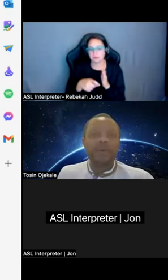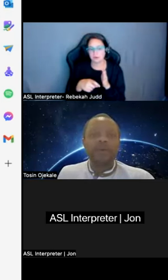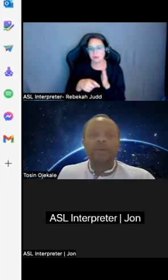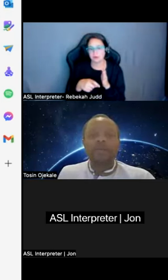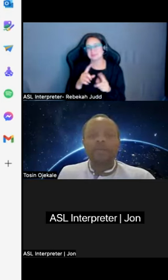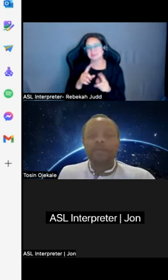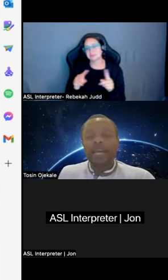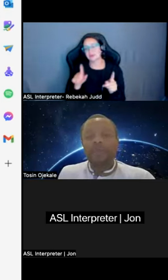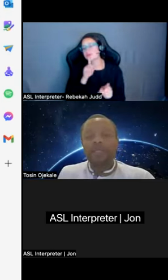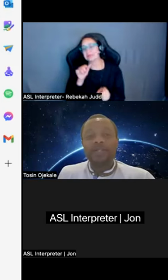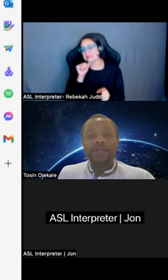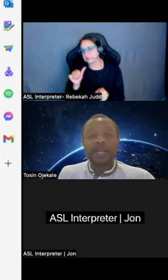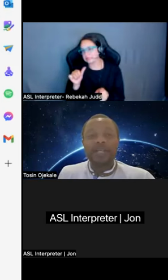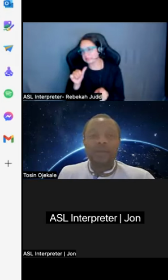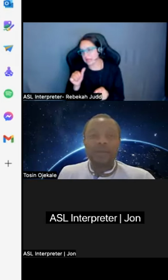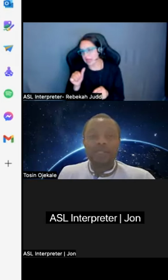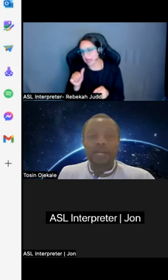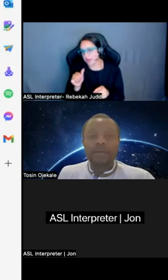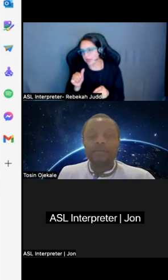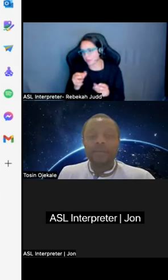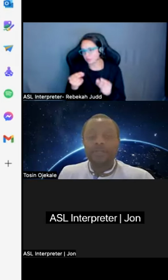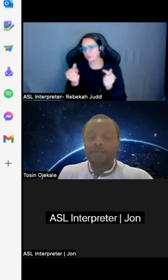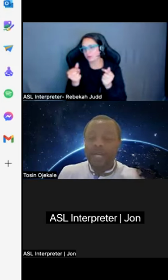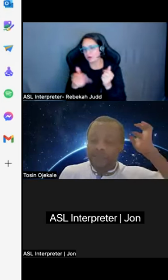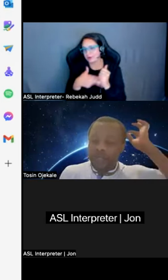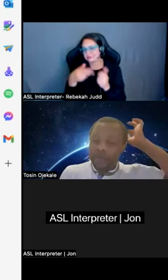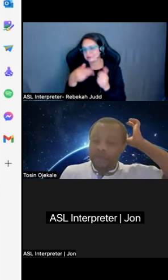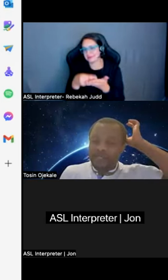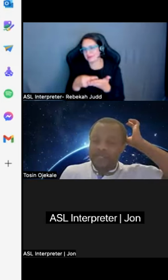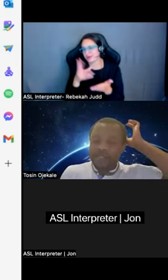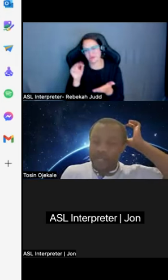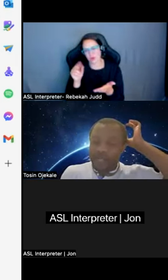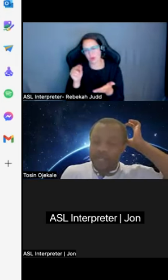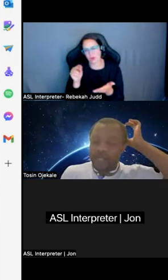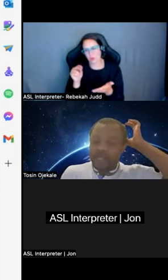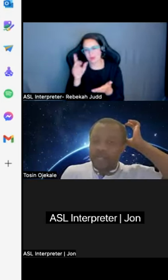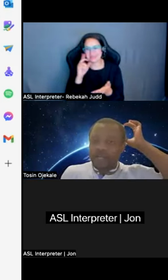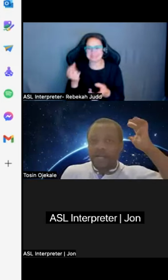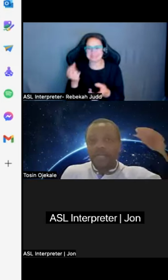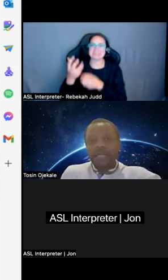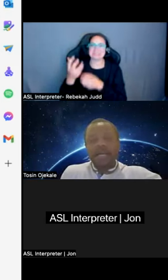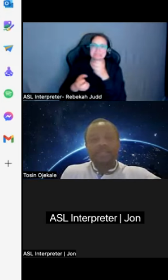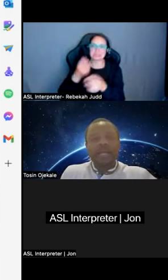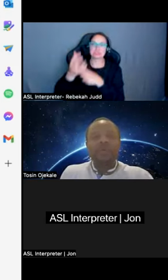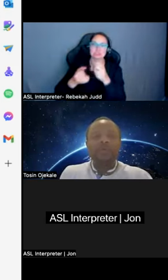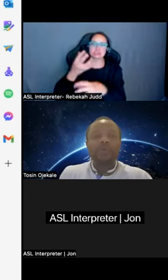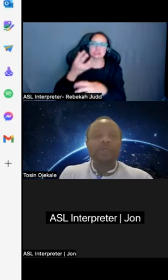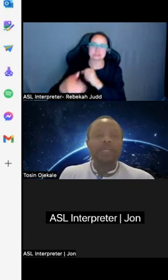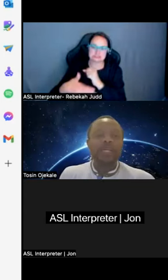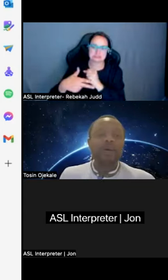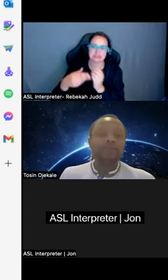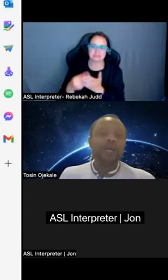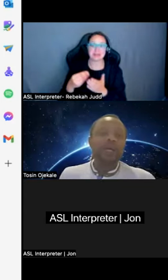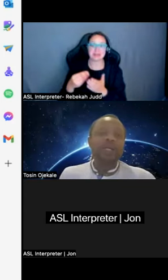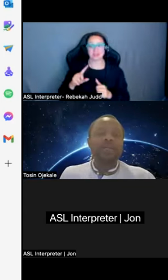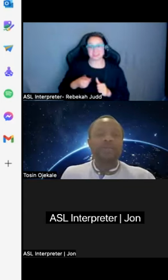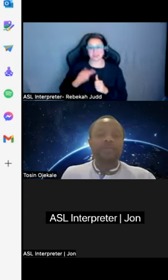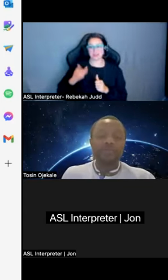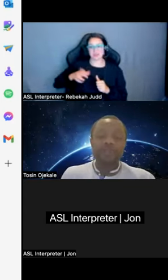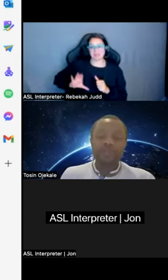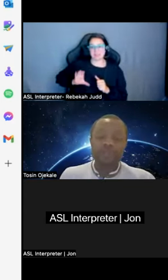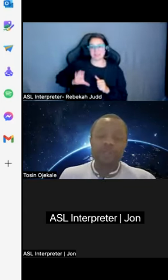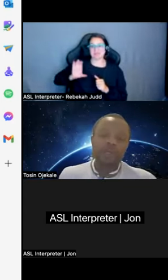term. Most time it's usually in the long term because you would have to invest initially. And then as time goes on, they help in